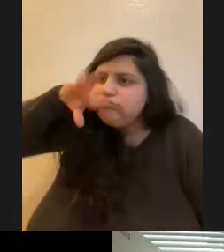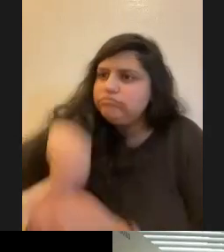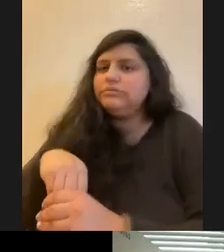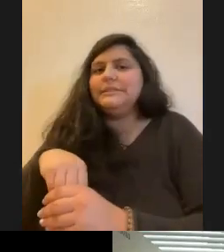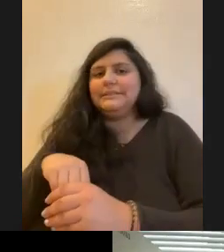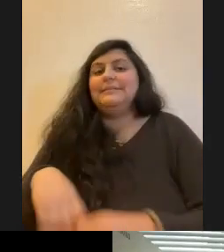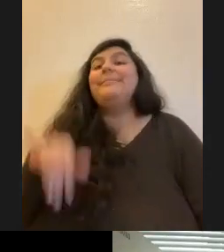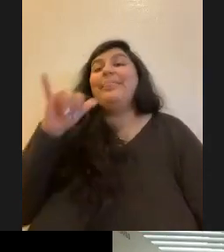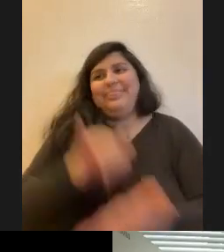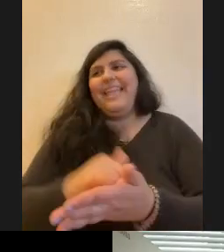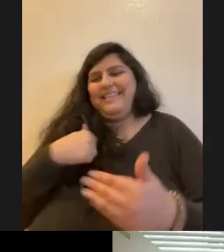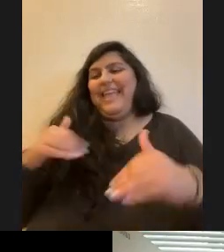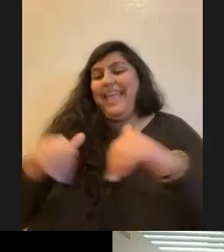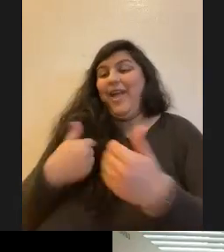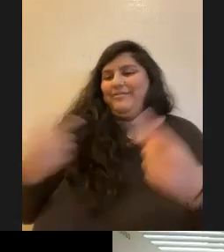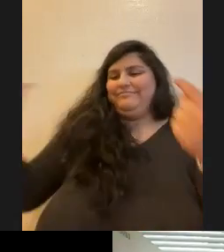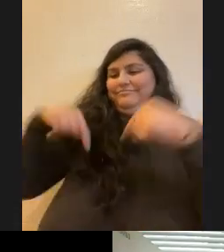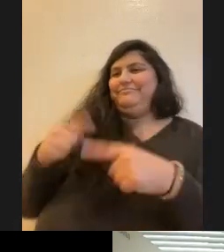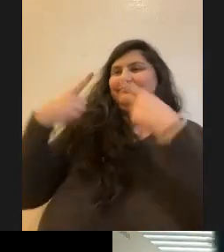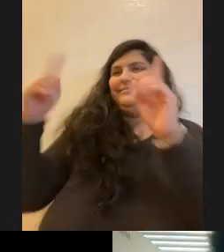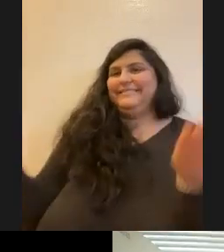I got here.